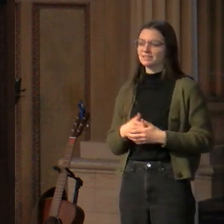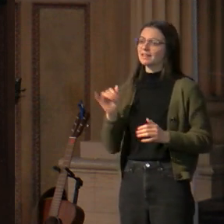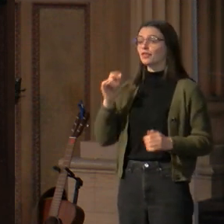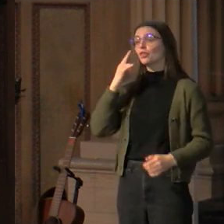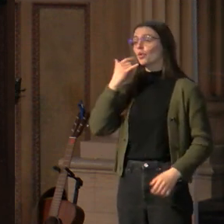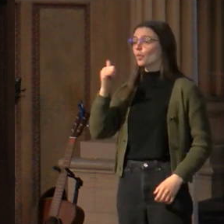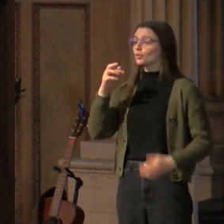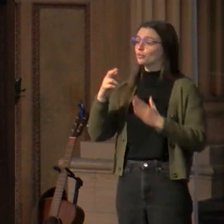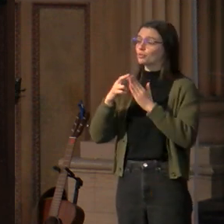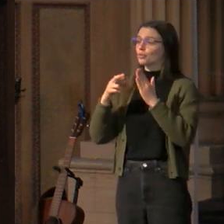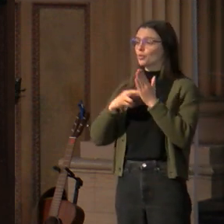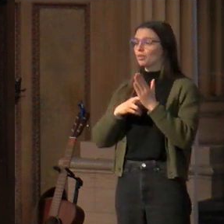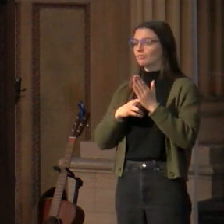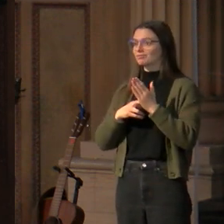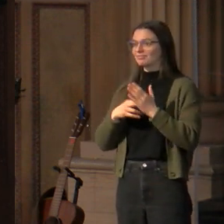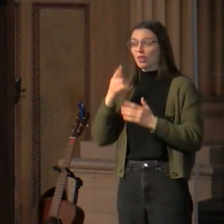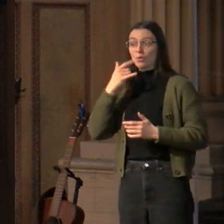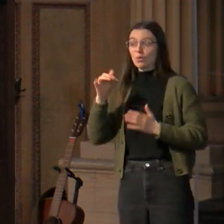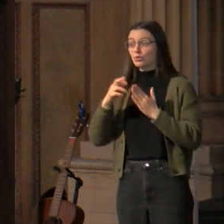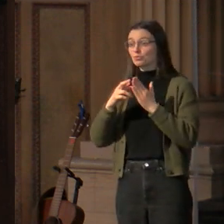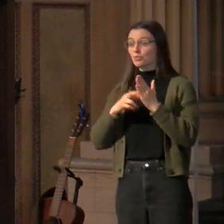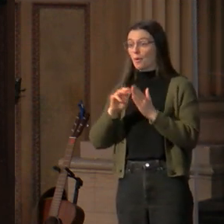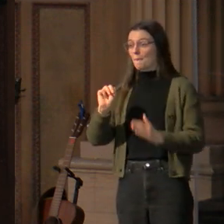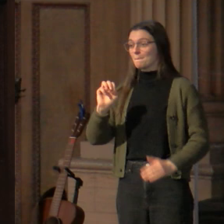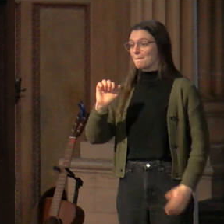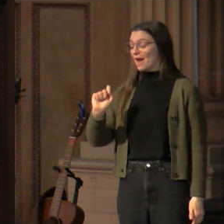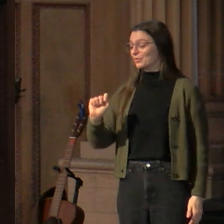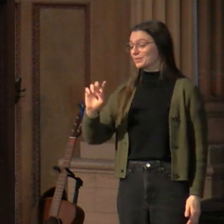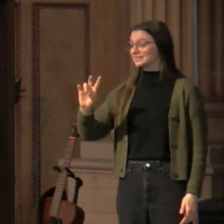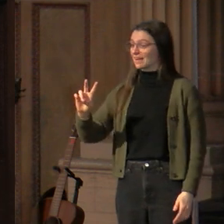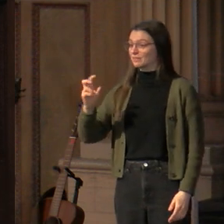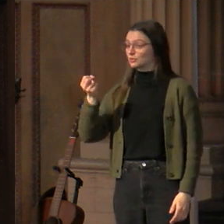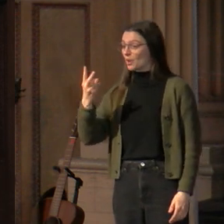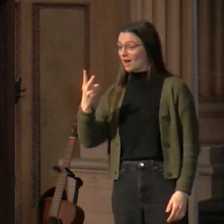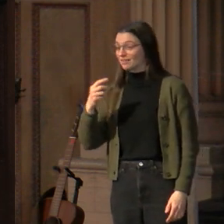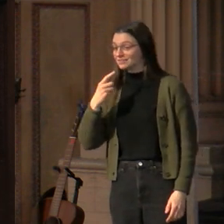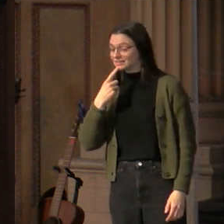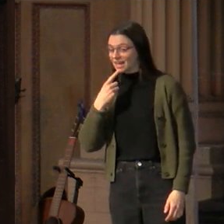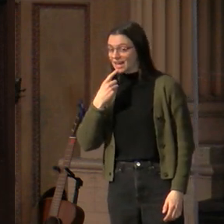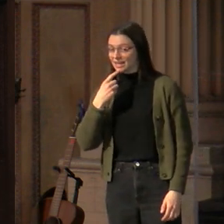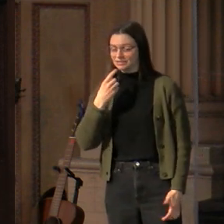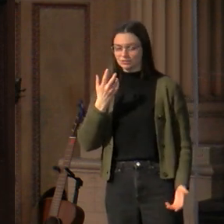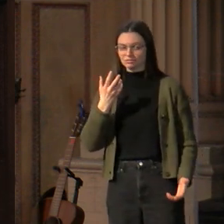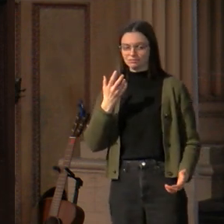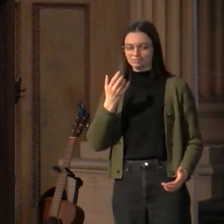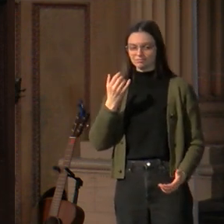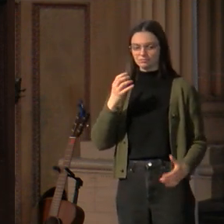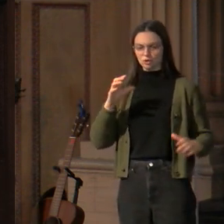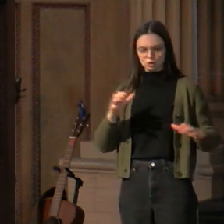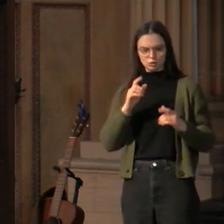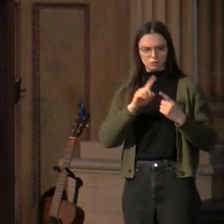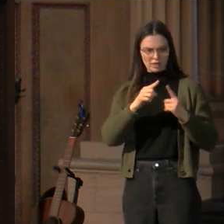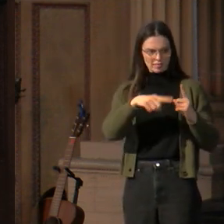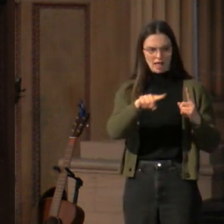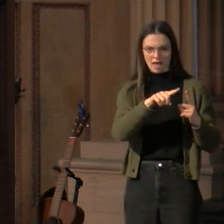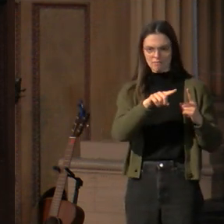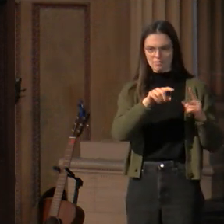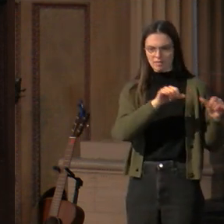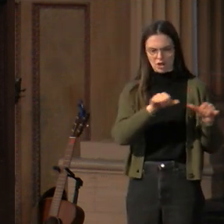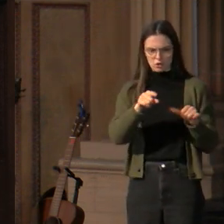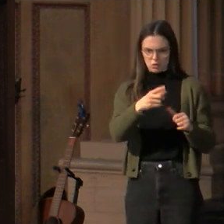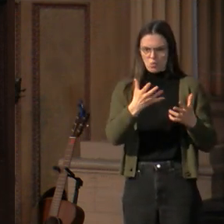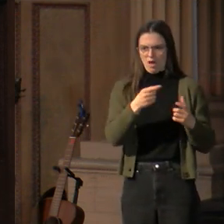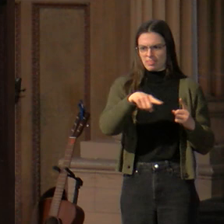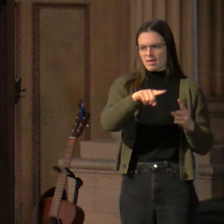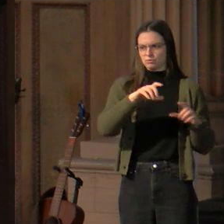not familiar with it, we'll get to it in a couple weeks, but the golden rule in Matthew 7, 12 is whatever you wish that others would do to you, do also to them, for this is the